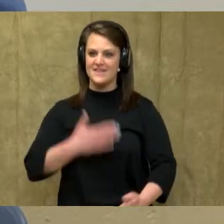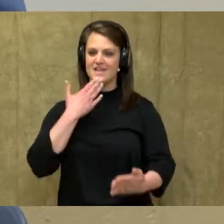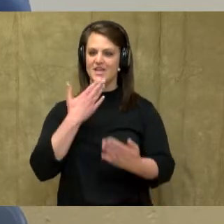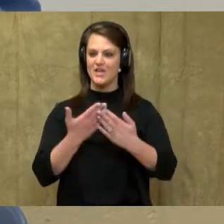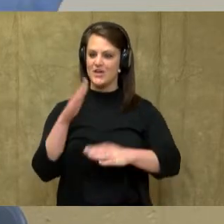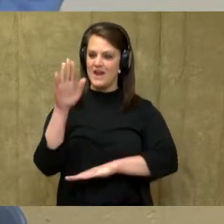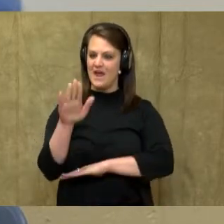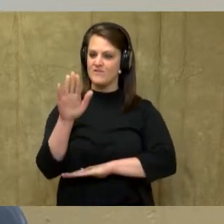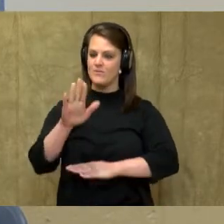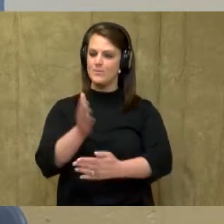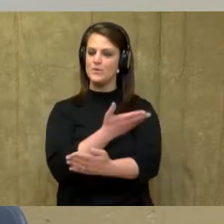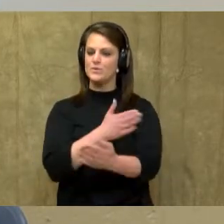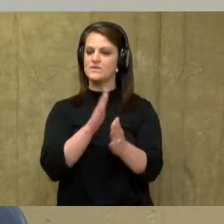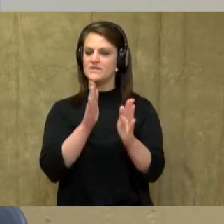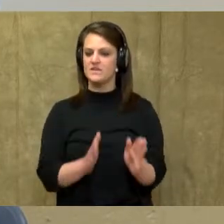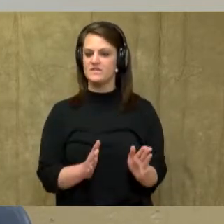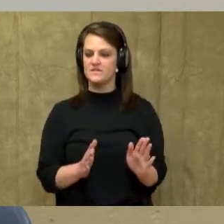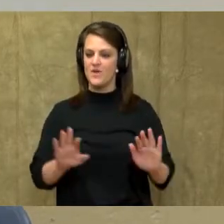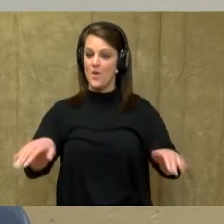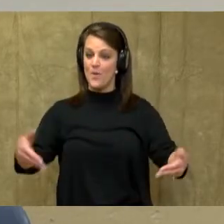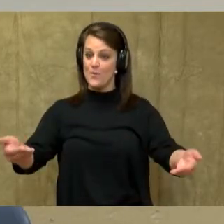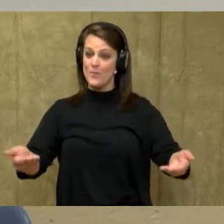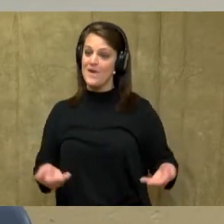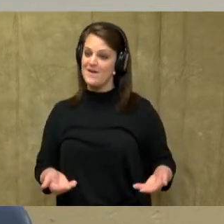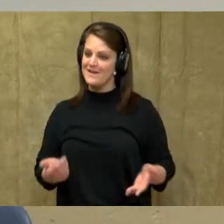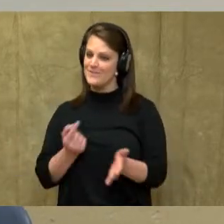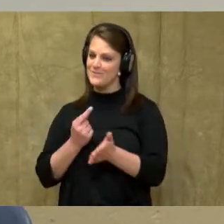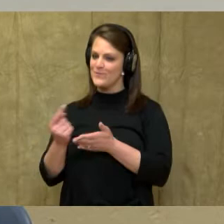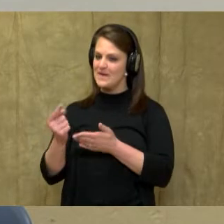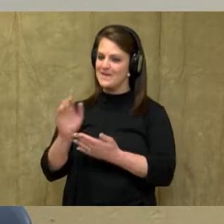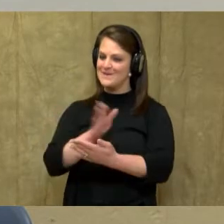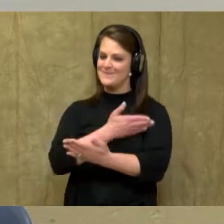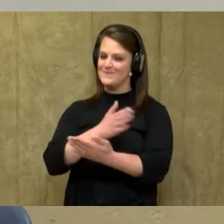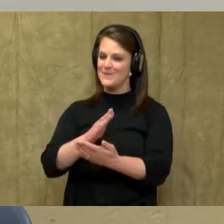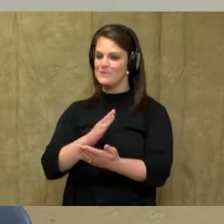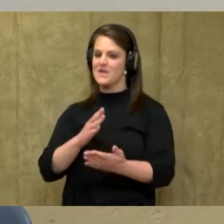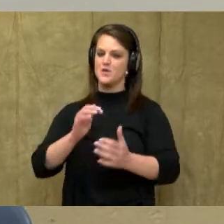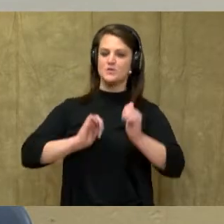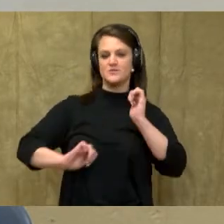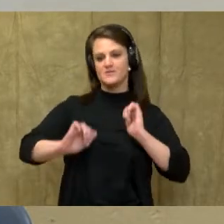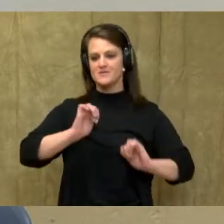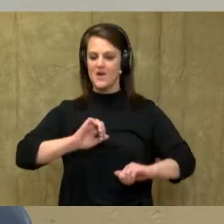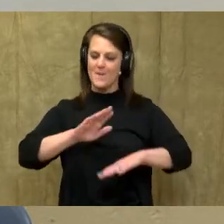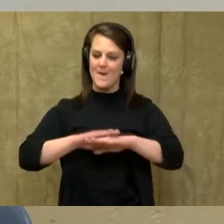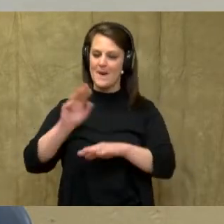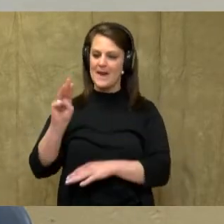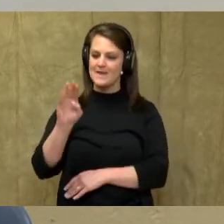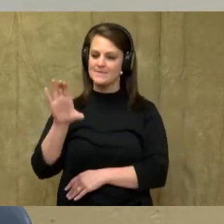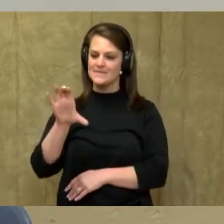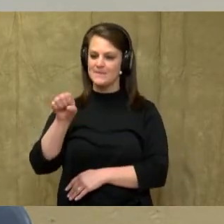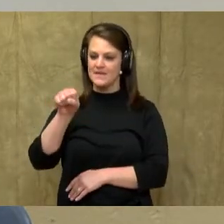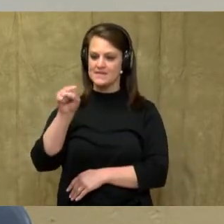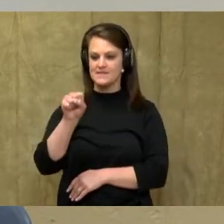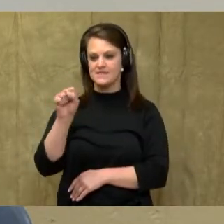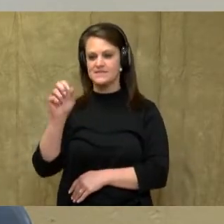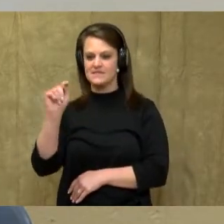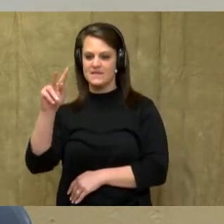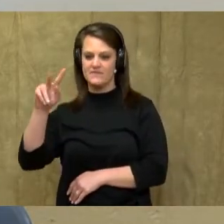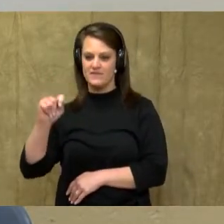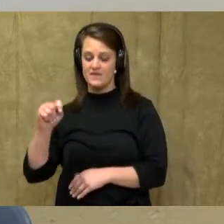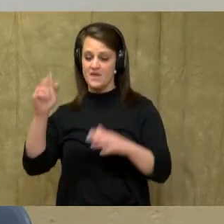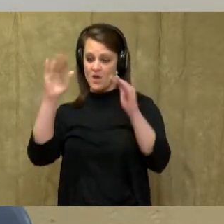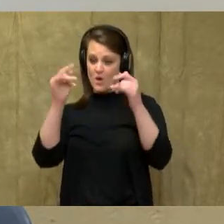Good afternoon, musicians. Welcome to your weekly music show on MCPSS TV. Hope you're all having a good week